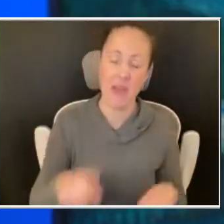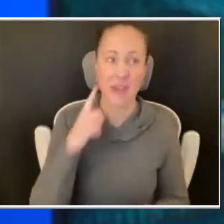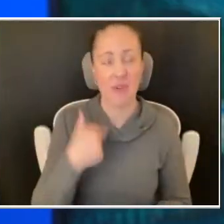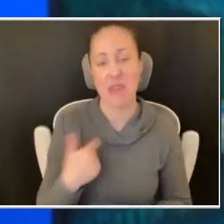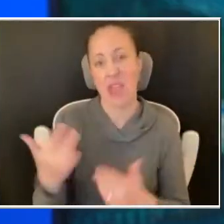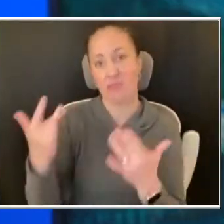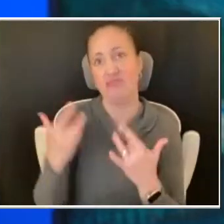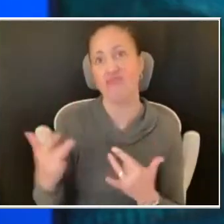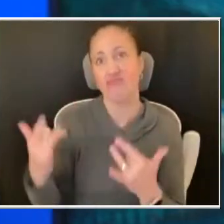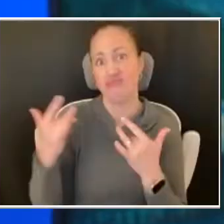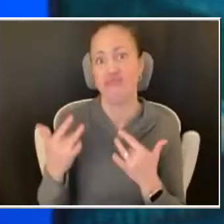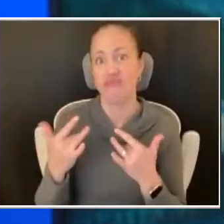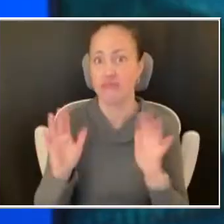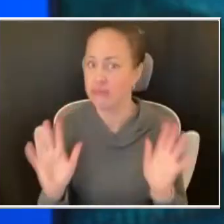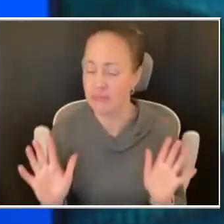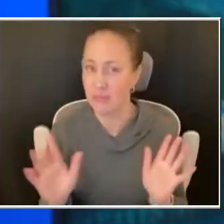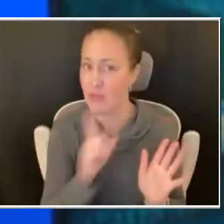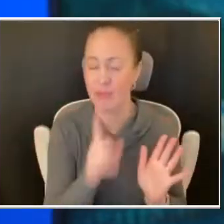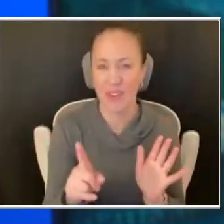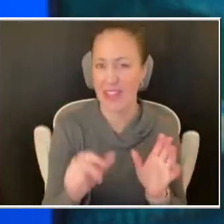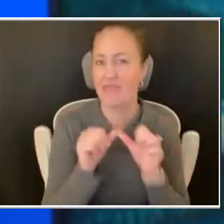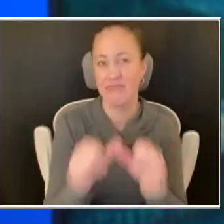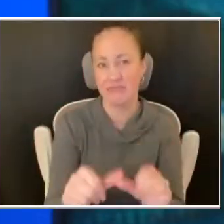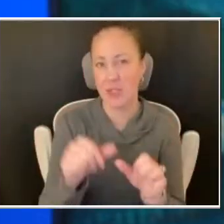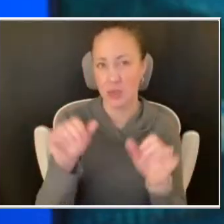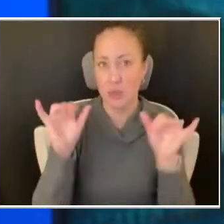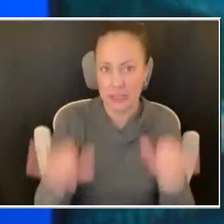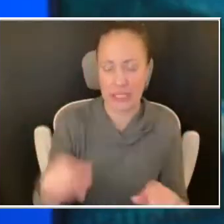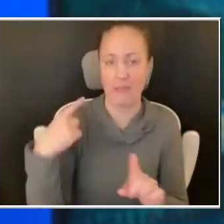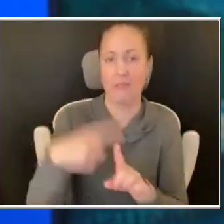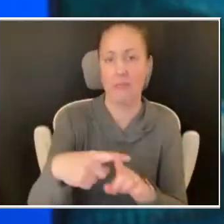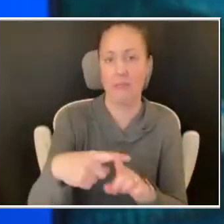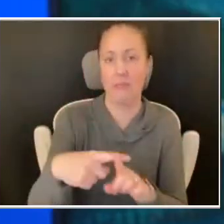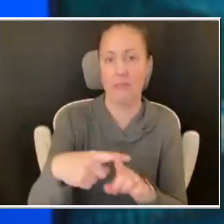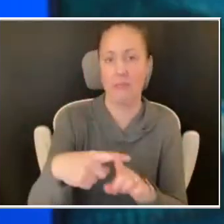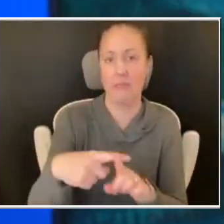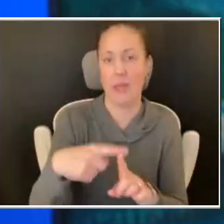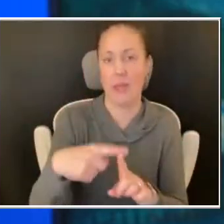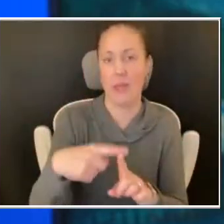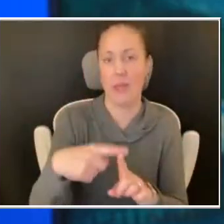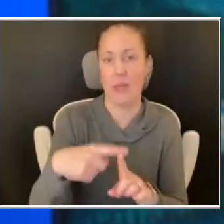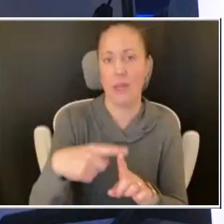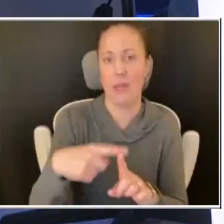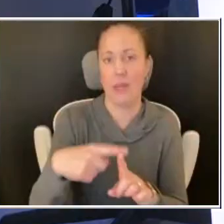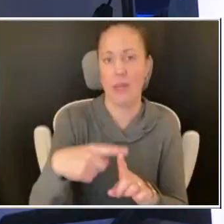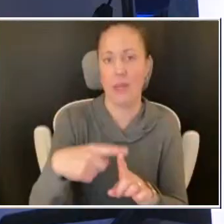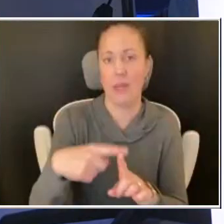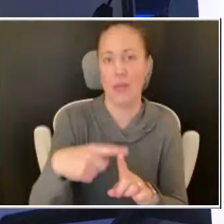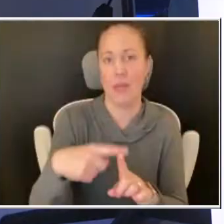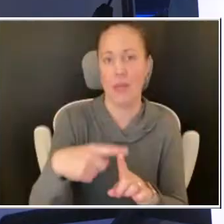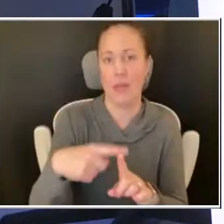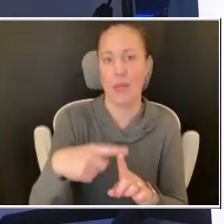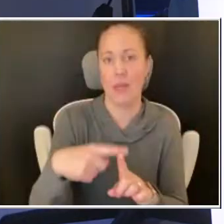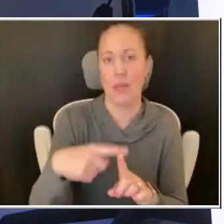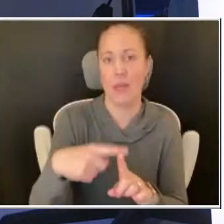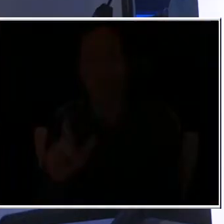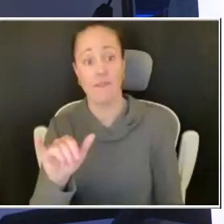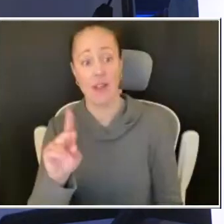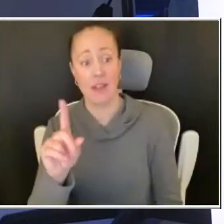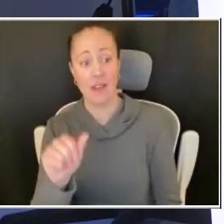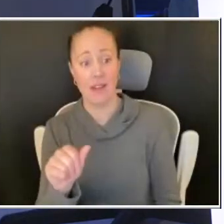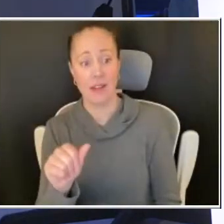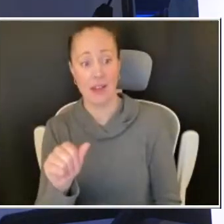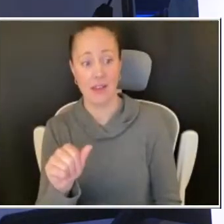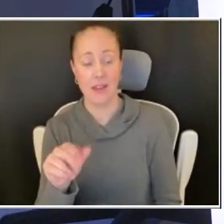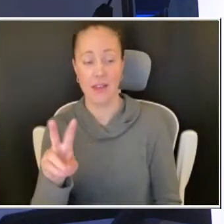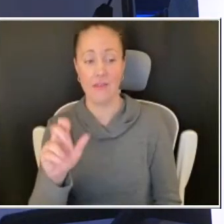think just staying as positive as you can and just knowing that you're going to get through it. Valinda, what advice do you have for parents on how